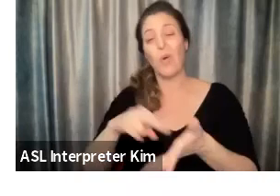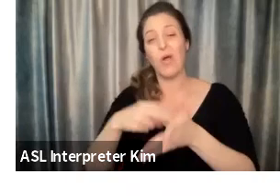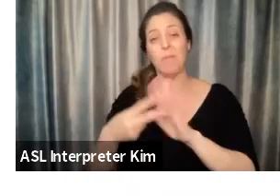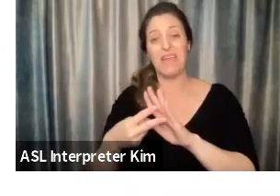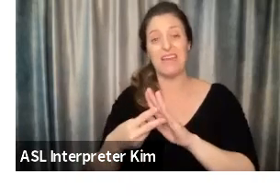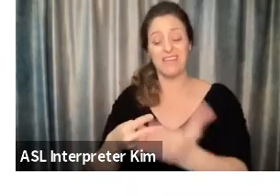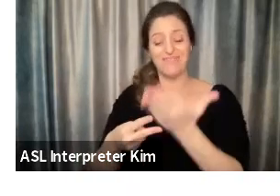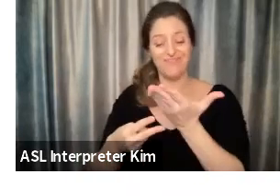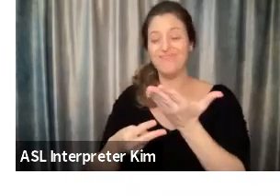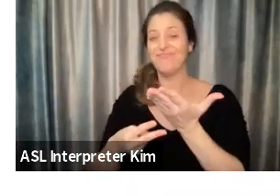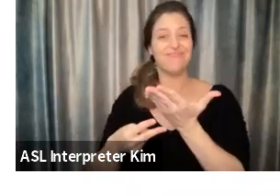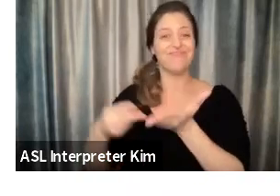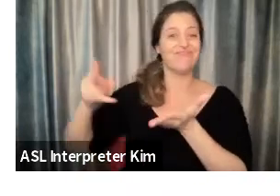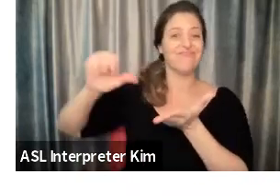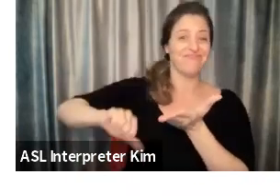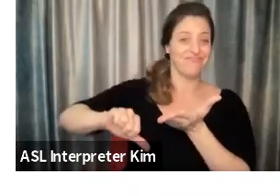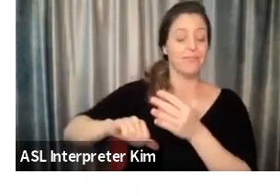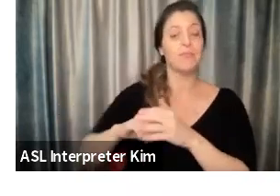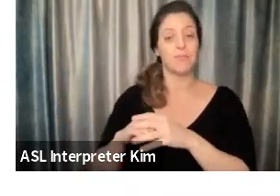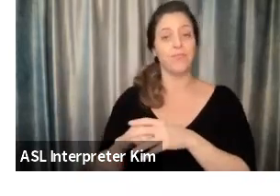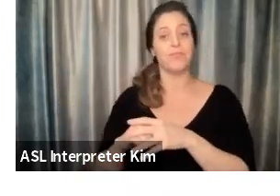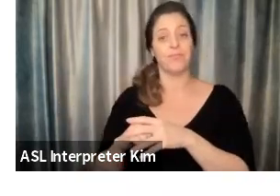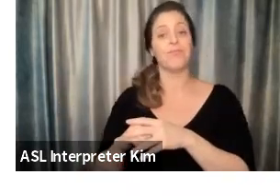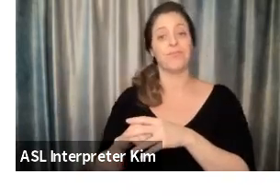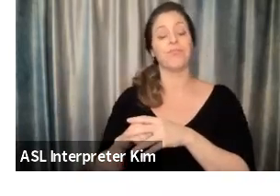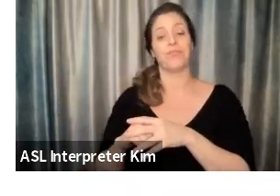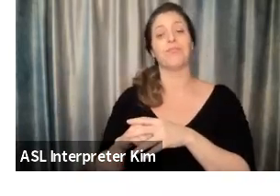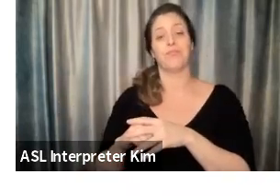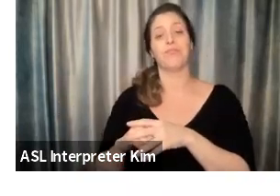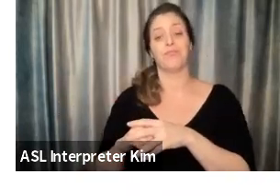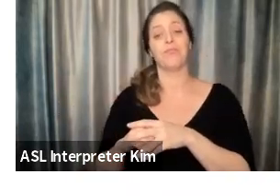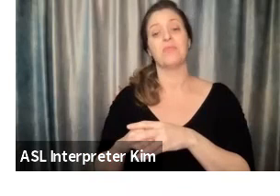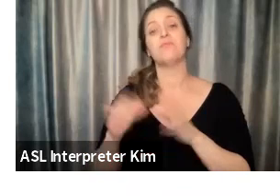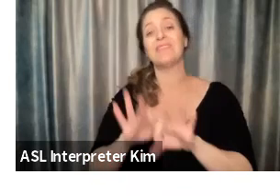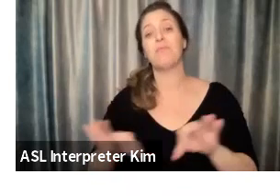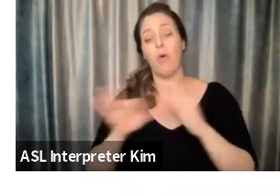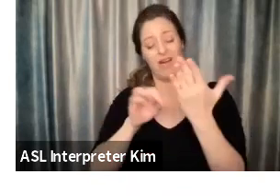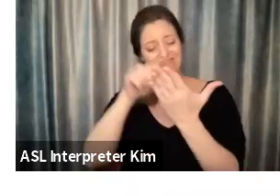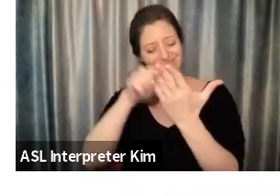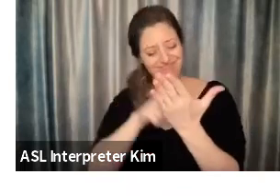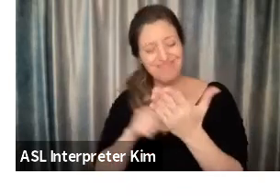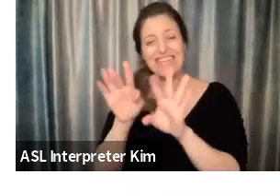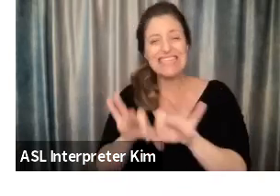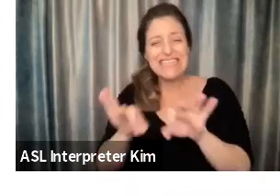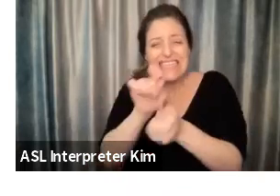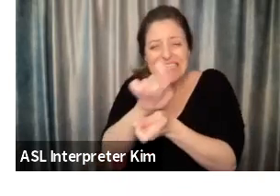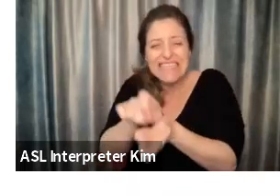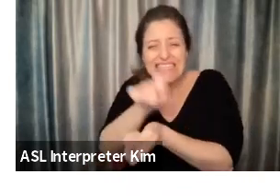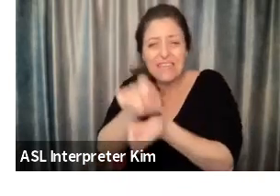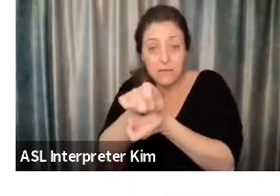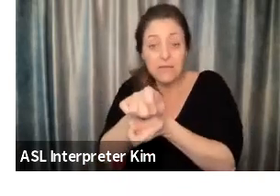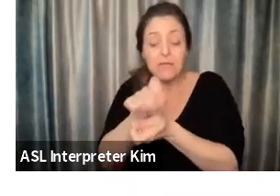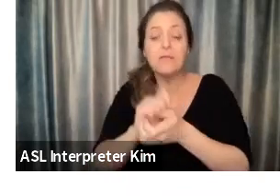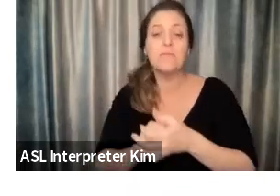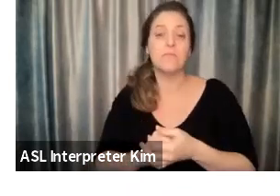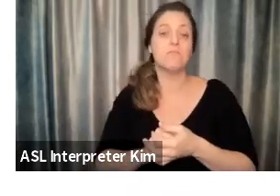reviewed, or it could end up, you know, possibly maybe deny it. So make sure everything's filled out correctly. So that way it